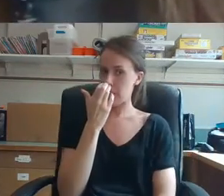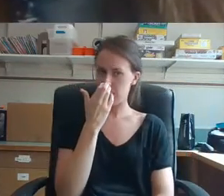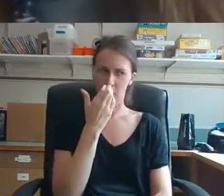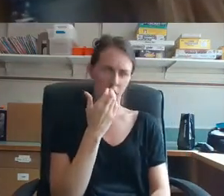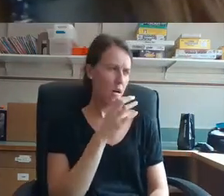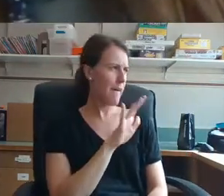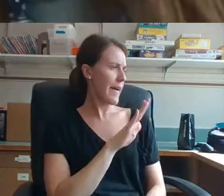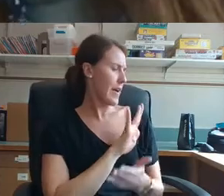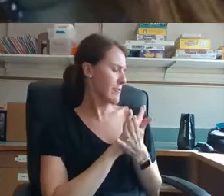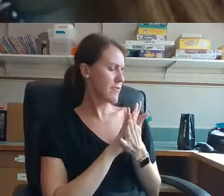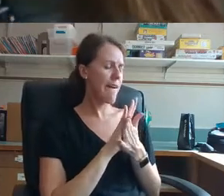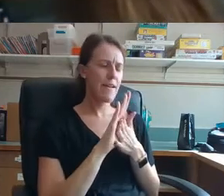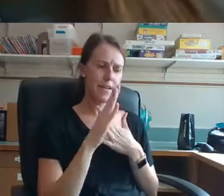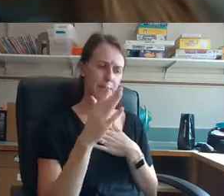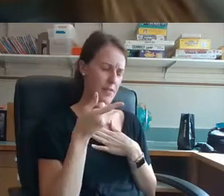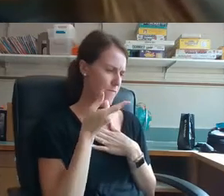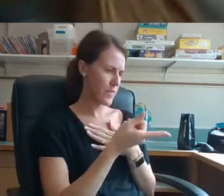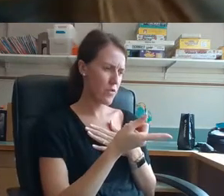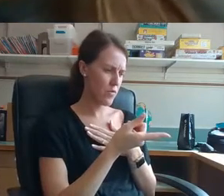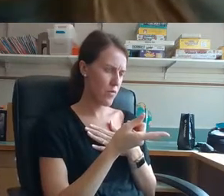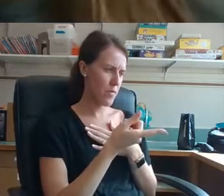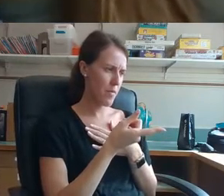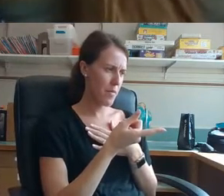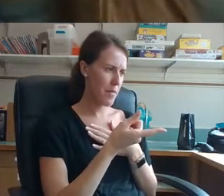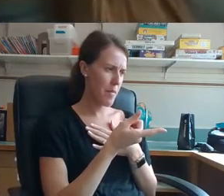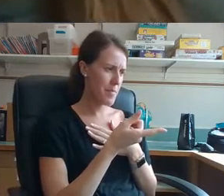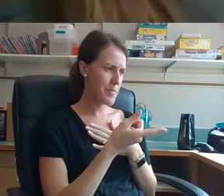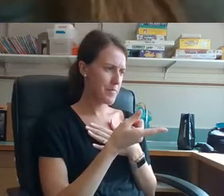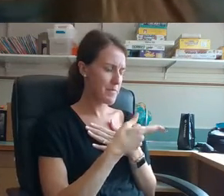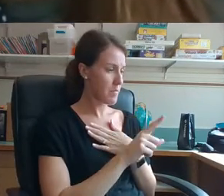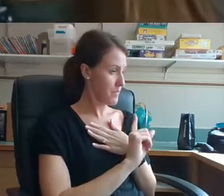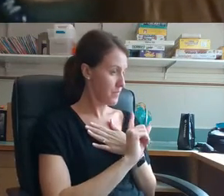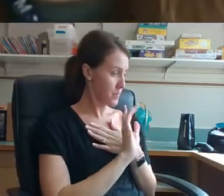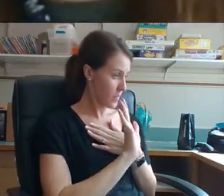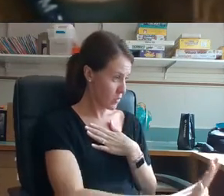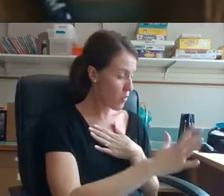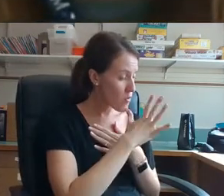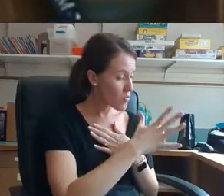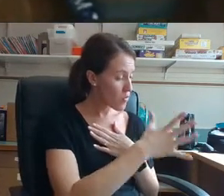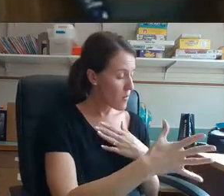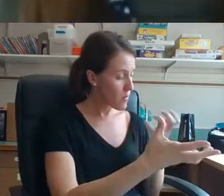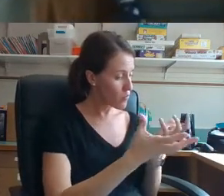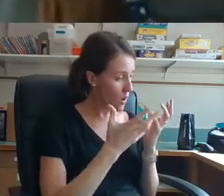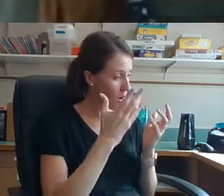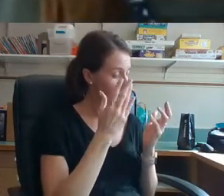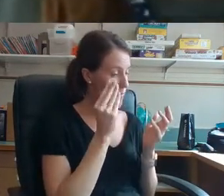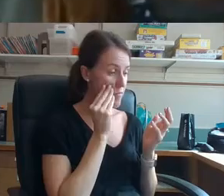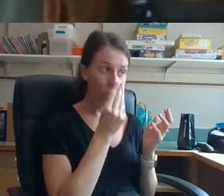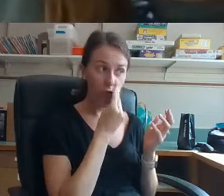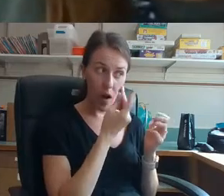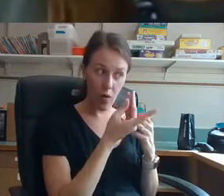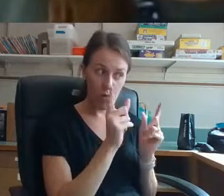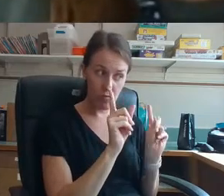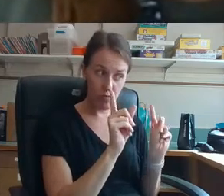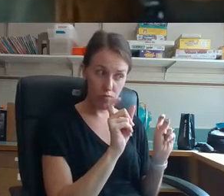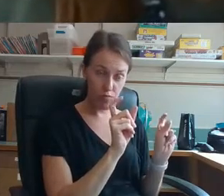How kind of you, the wolf said. In fact, wouldn't your grandmother like a lovely bouquet of flowers as well? Just over that hill and